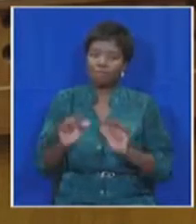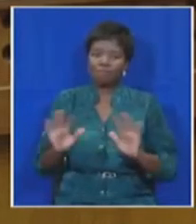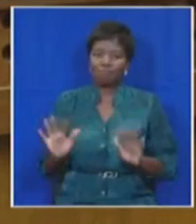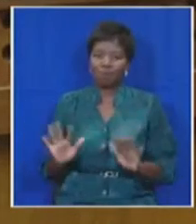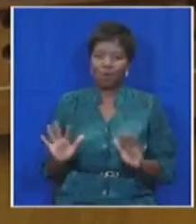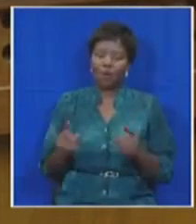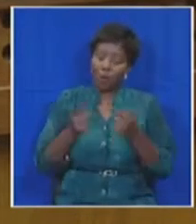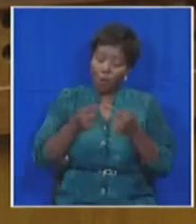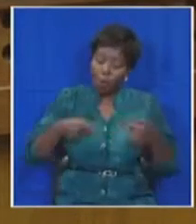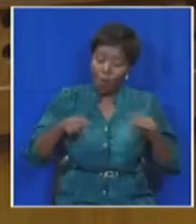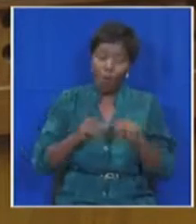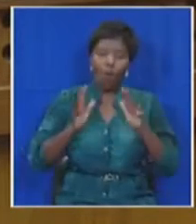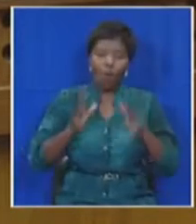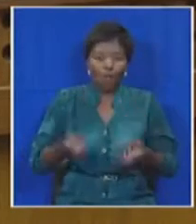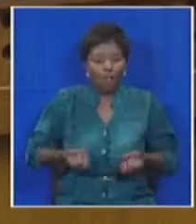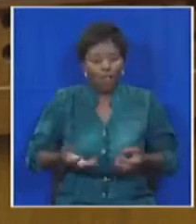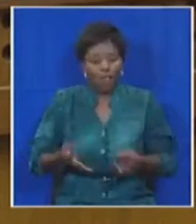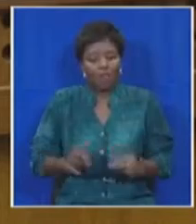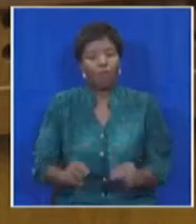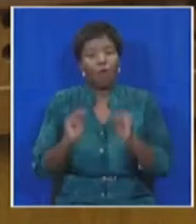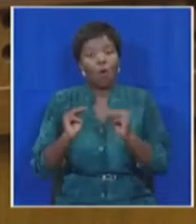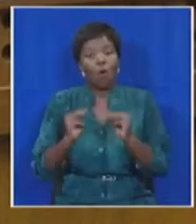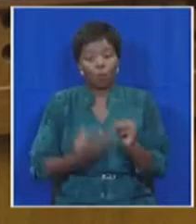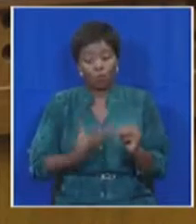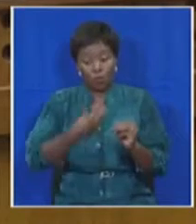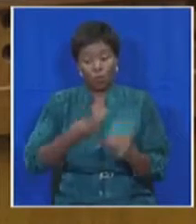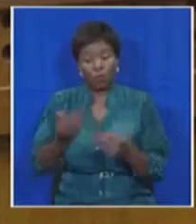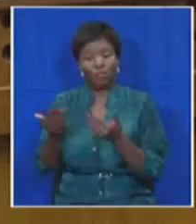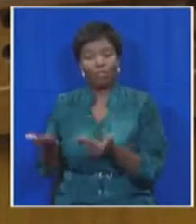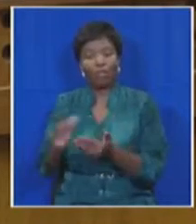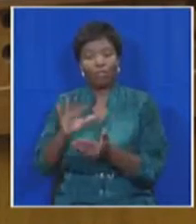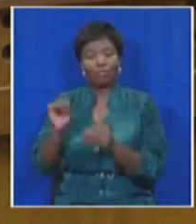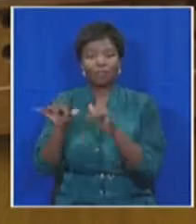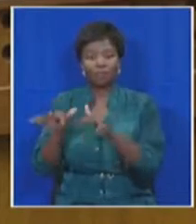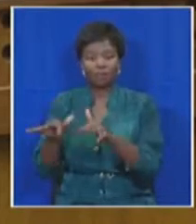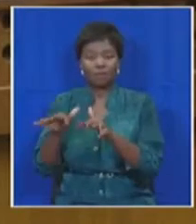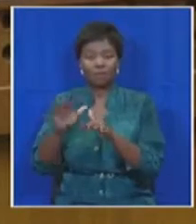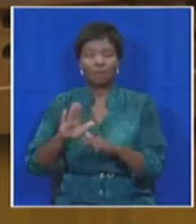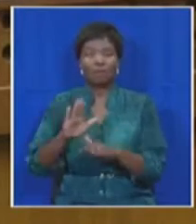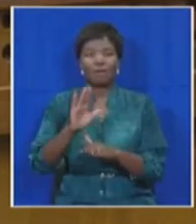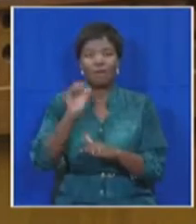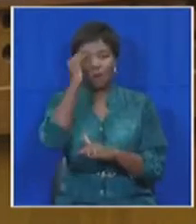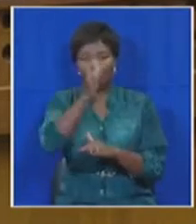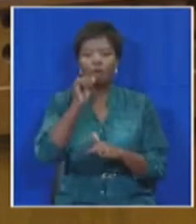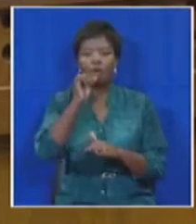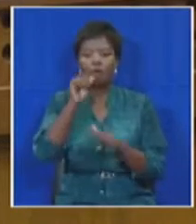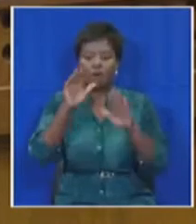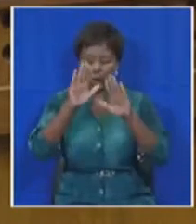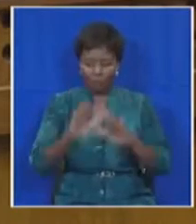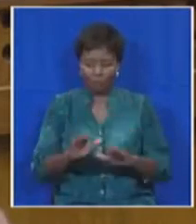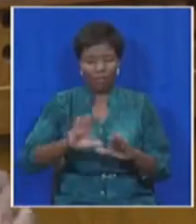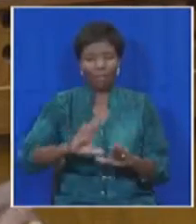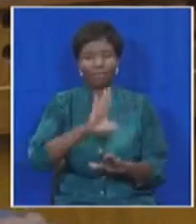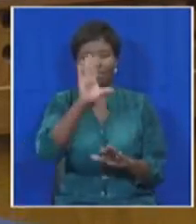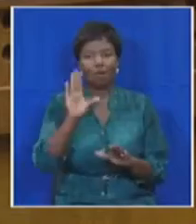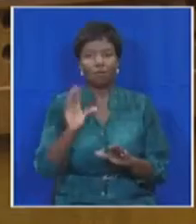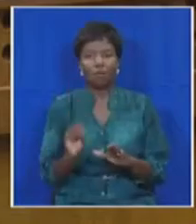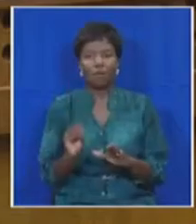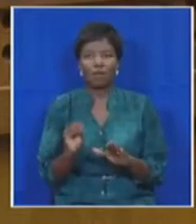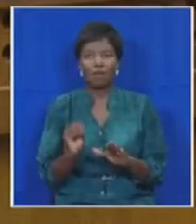will bring hope to this lost generation. Amrena buluke sechaba sa Yesu. Nkosi sikelele